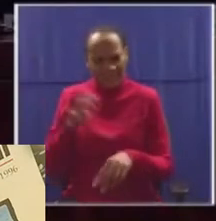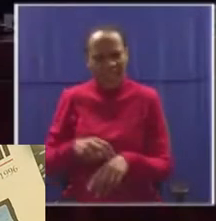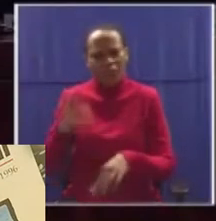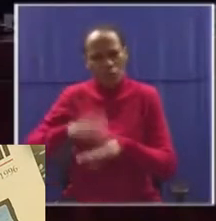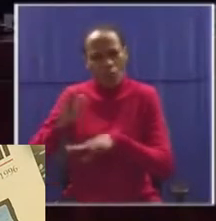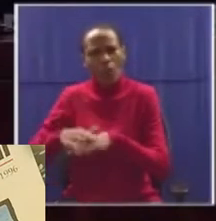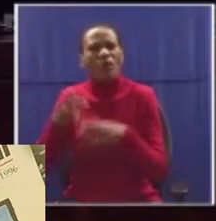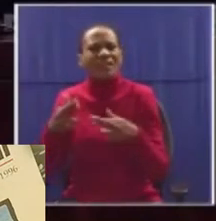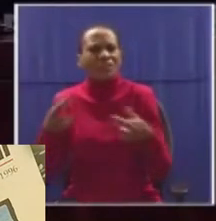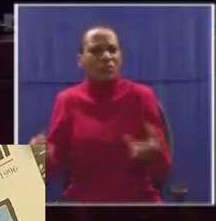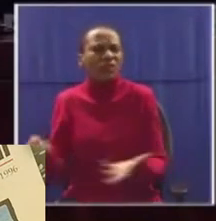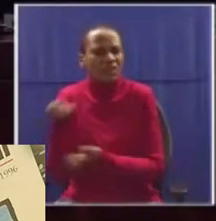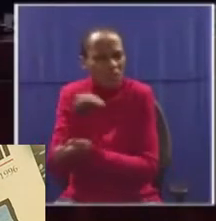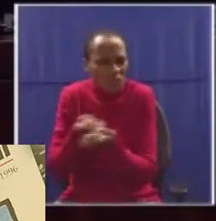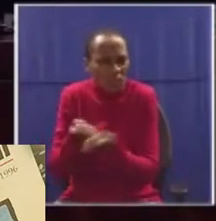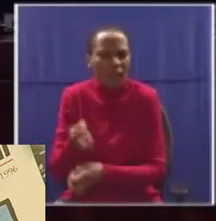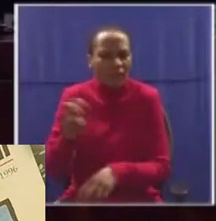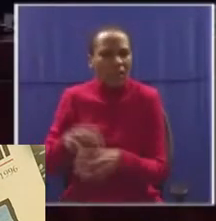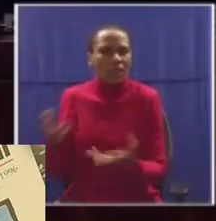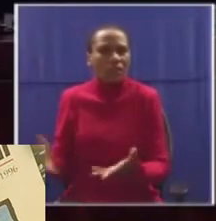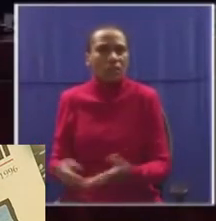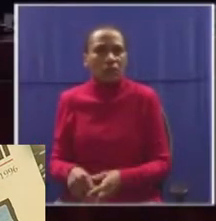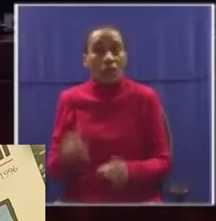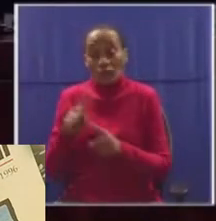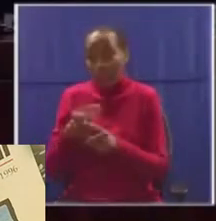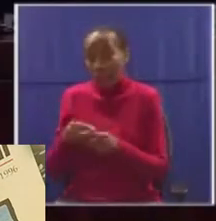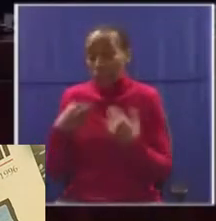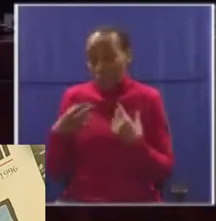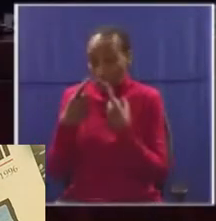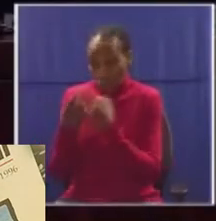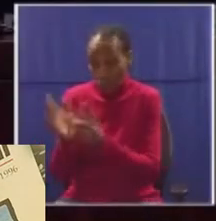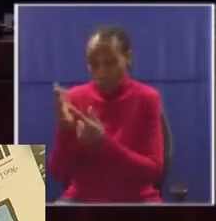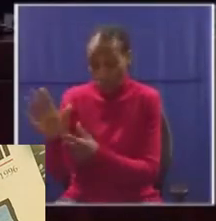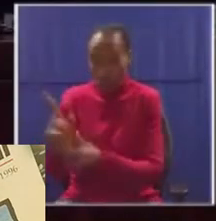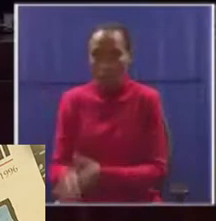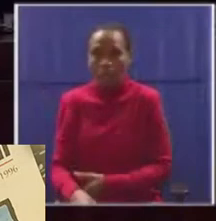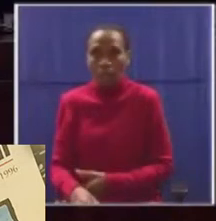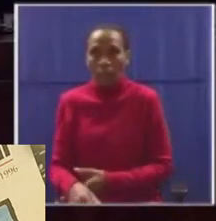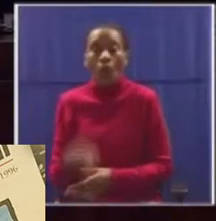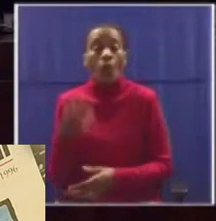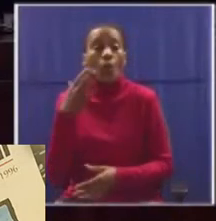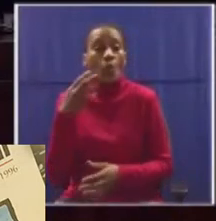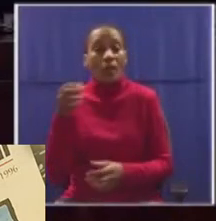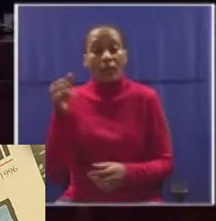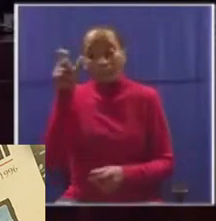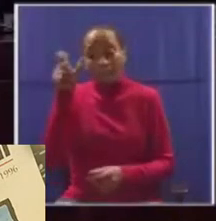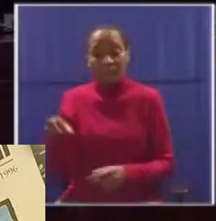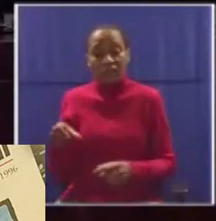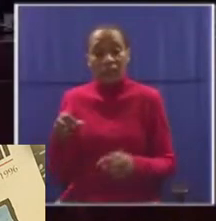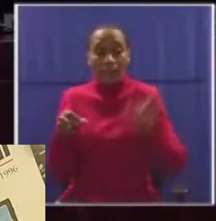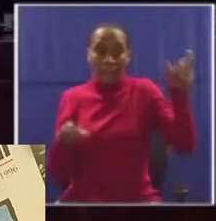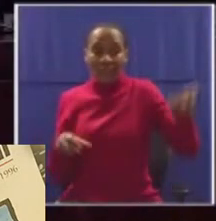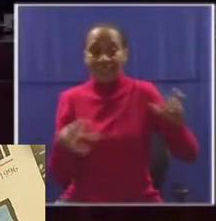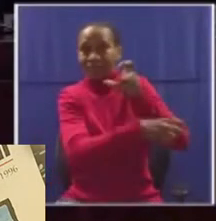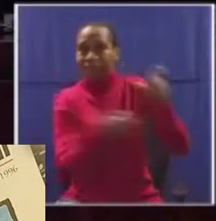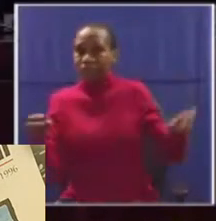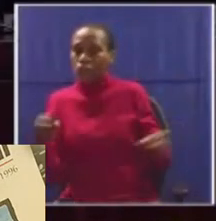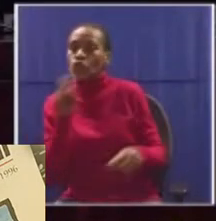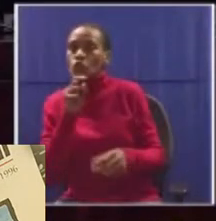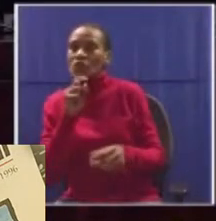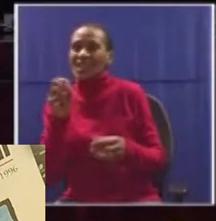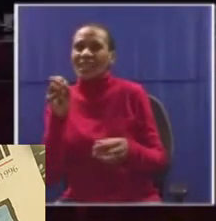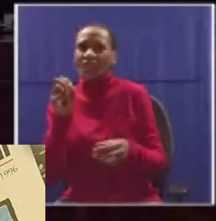tools to be able to deal with this and I'll give you one good example that when criminals kidnap somebody they use a WhatsApp